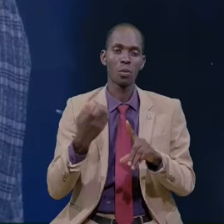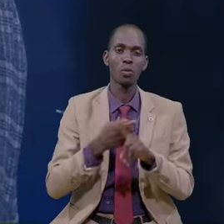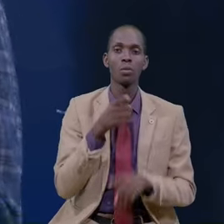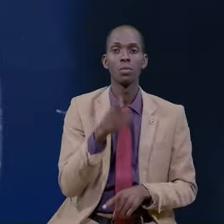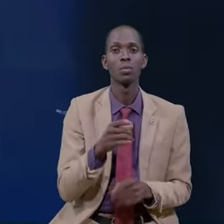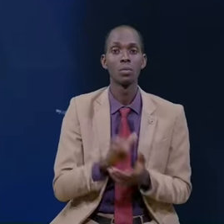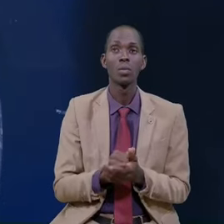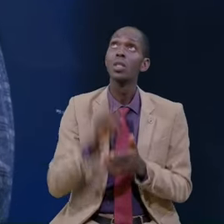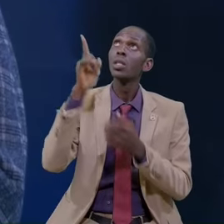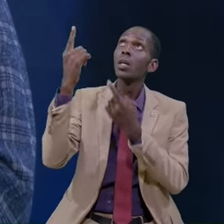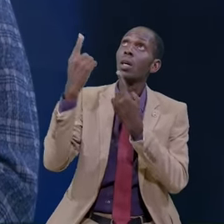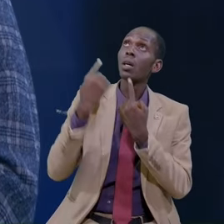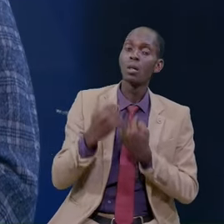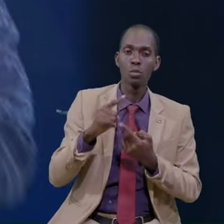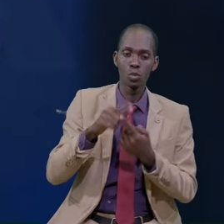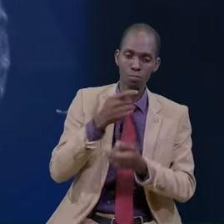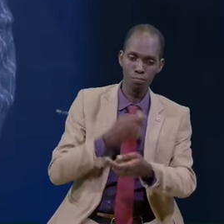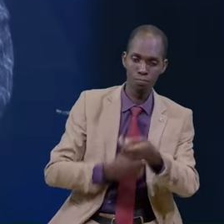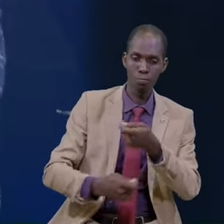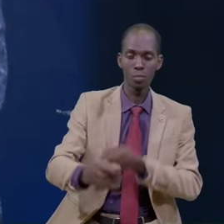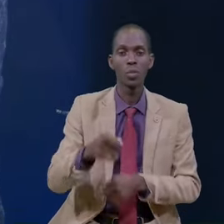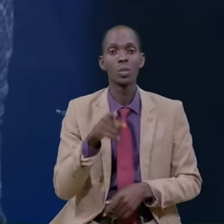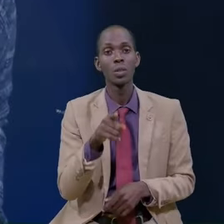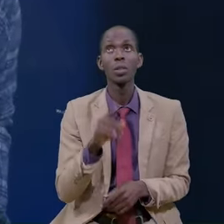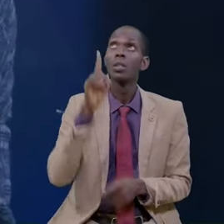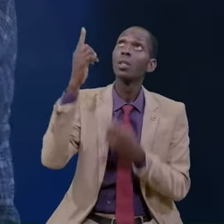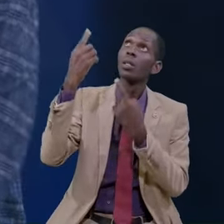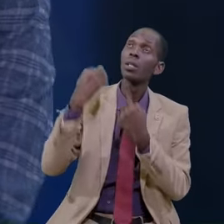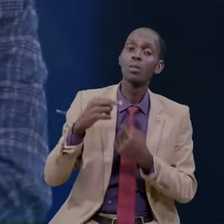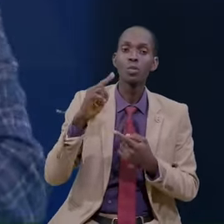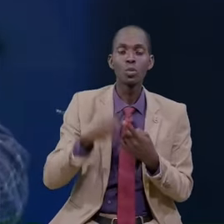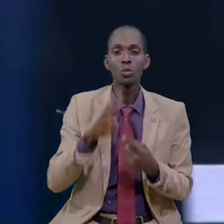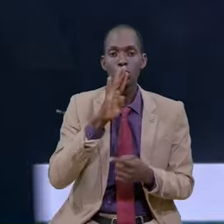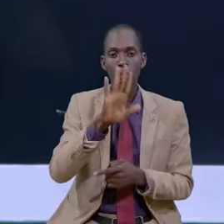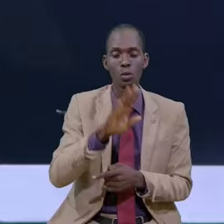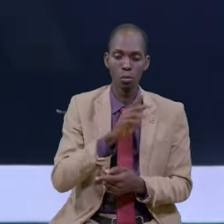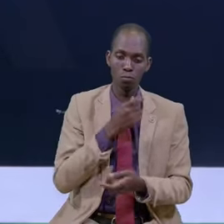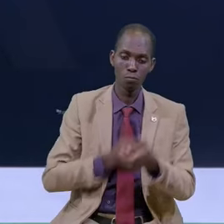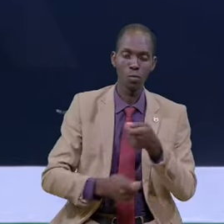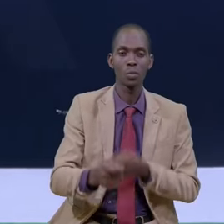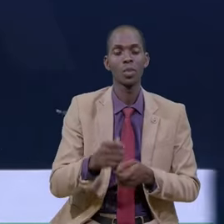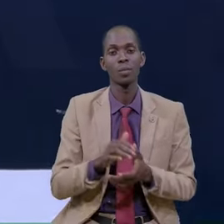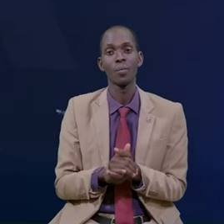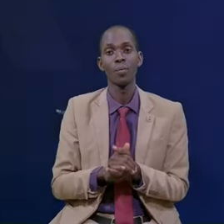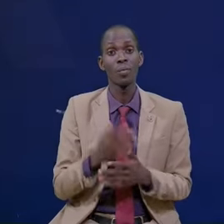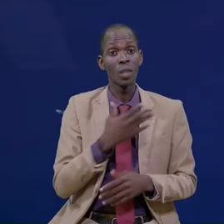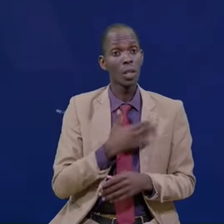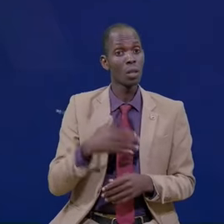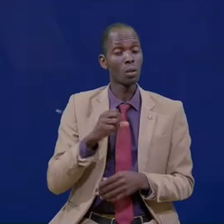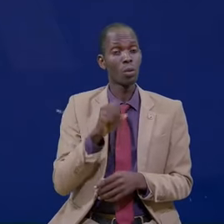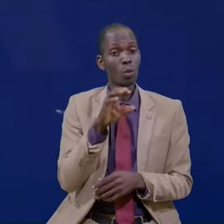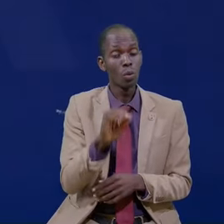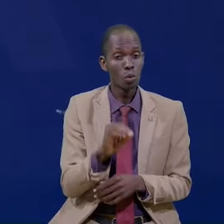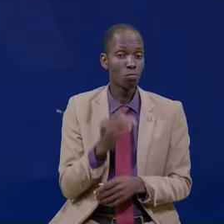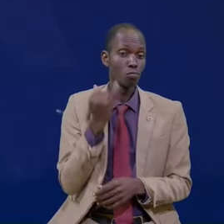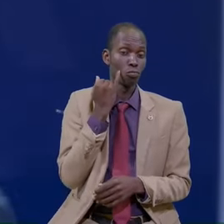he comes to replace you he comes to be your substitute and so instead